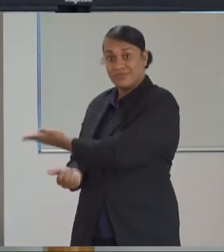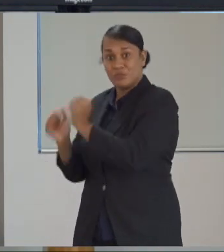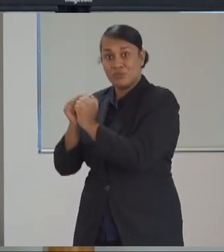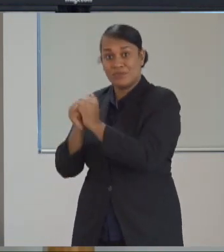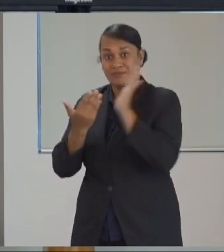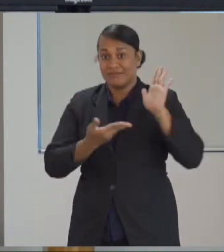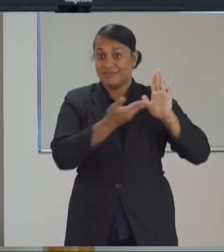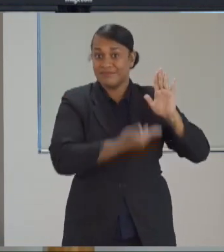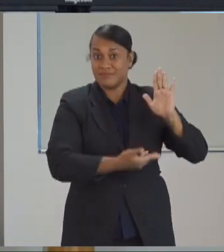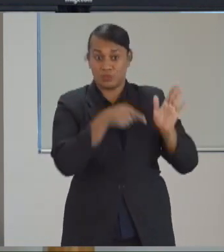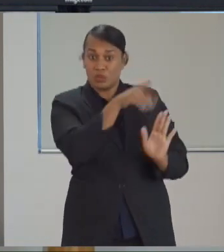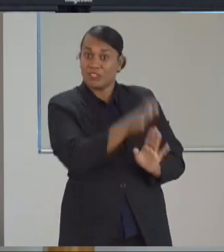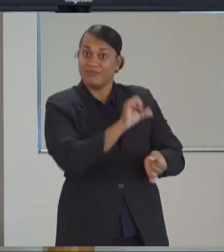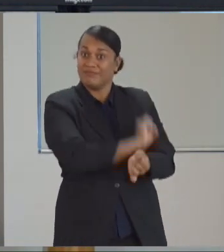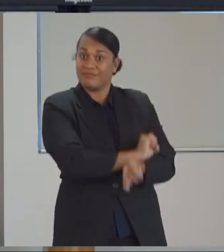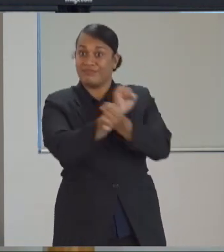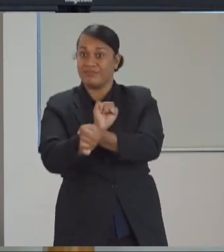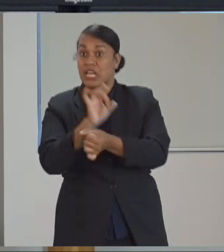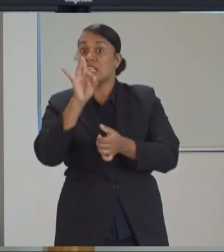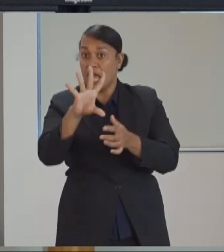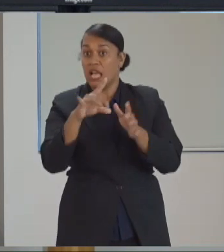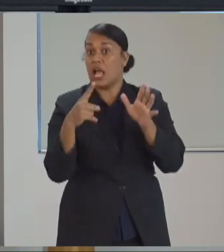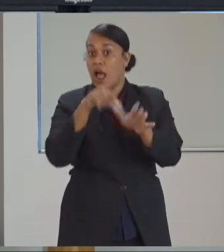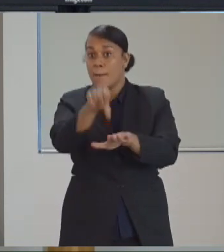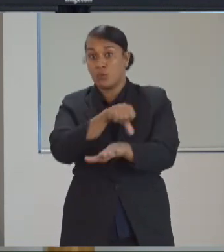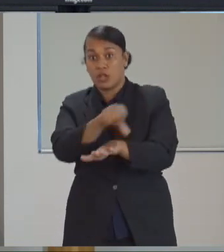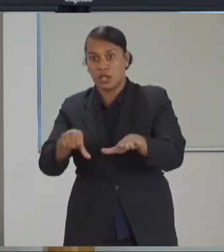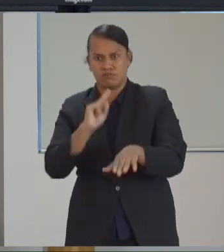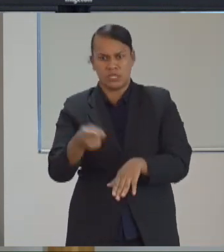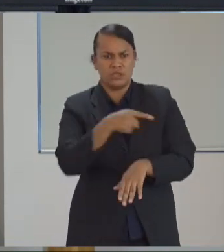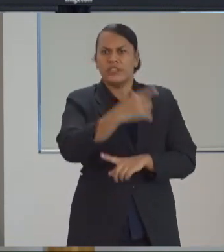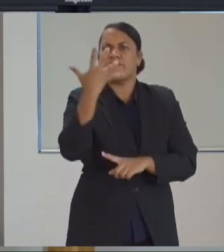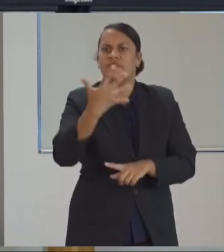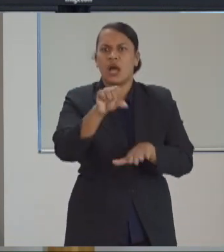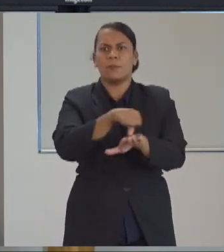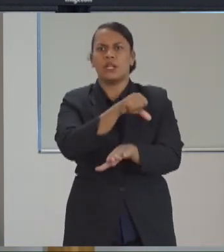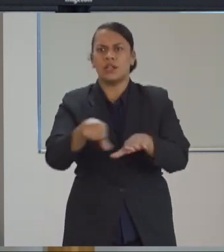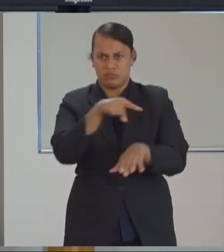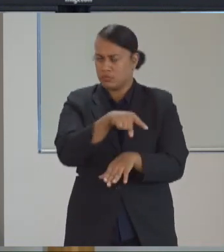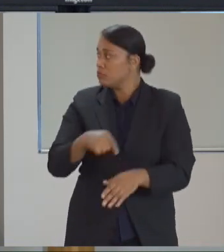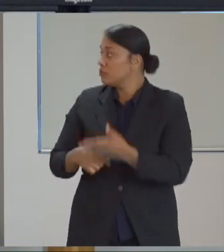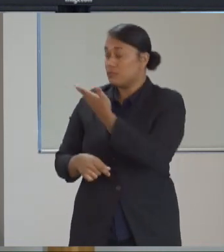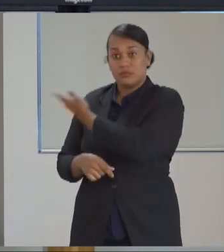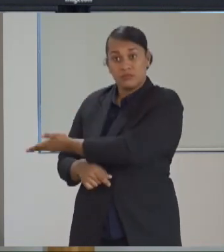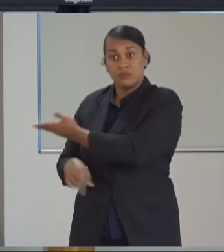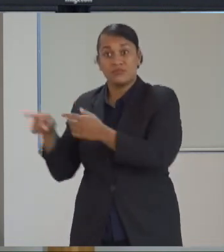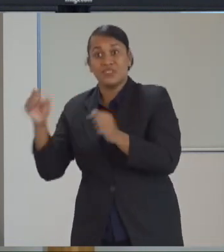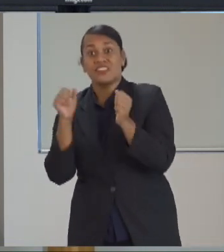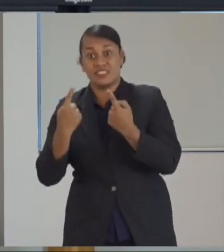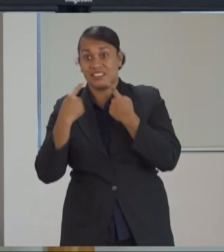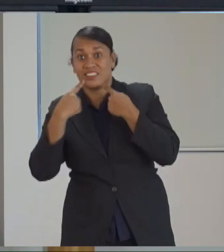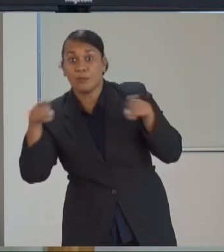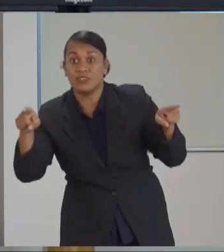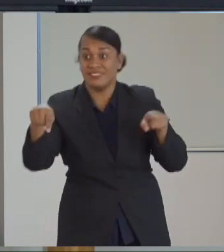arrested on the 10th of April, ruling given on the 15th of April, the Gazette notice on the 4th of April.